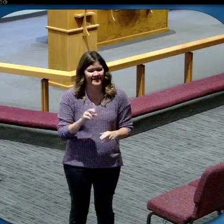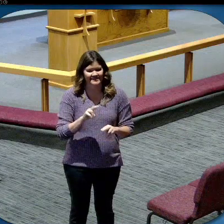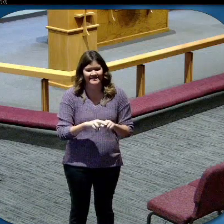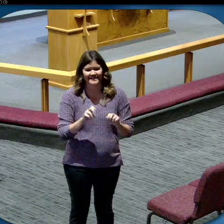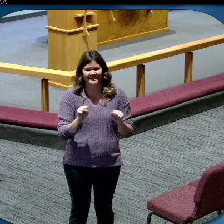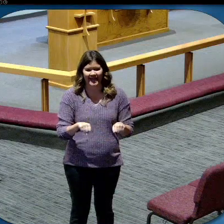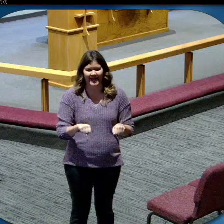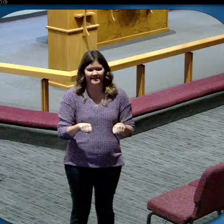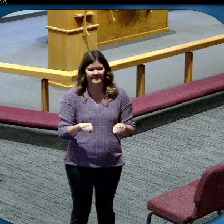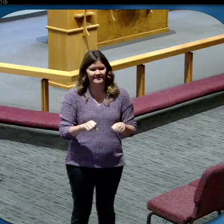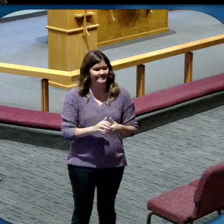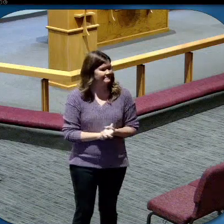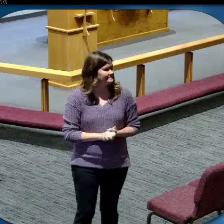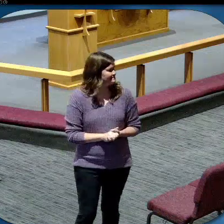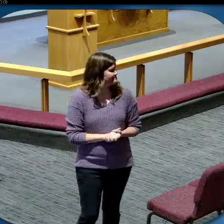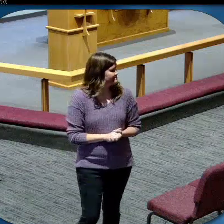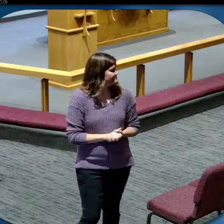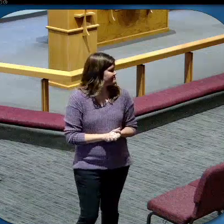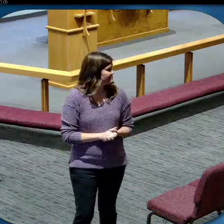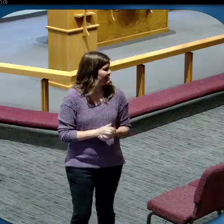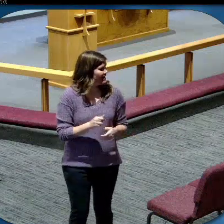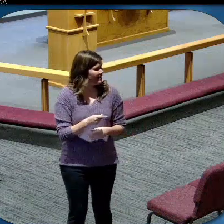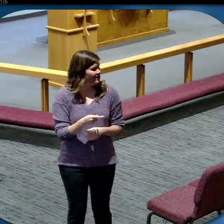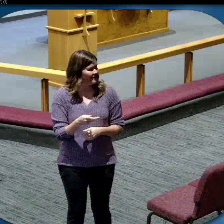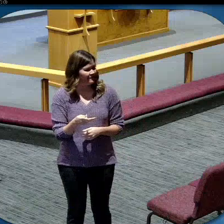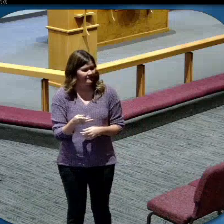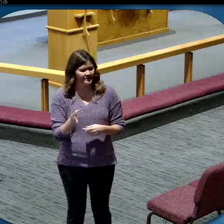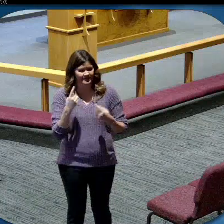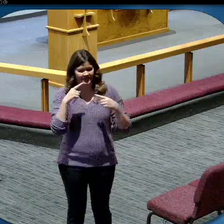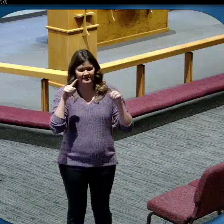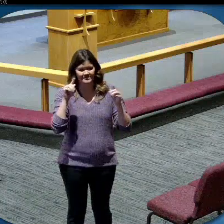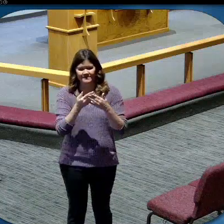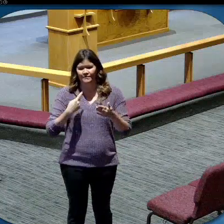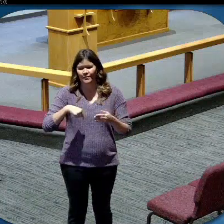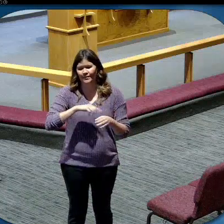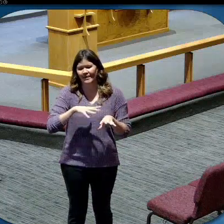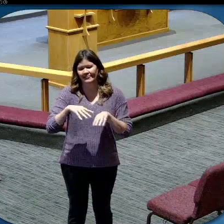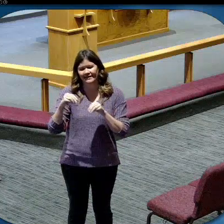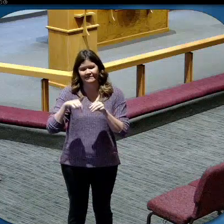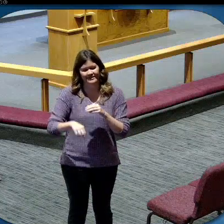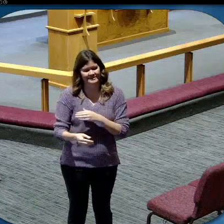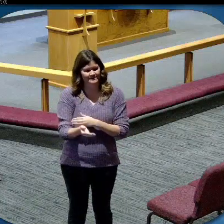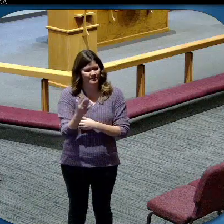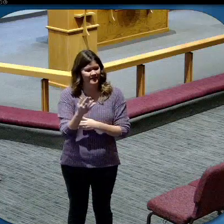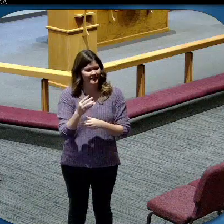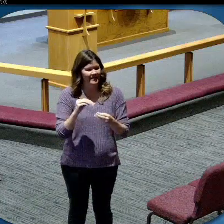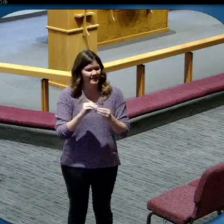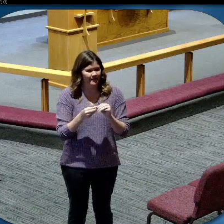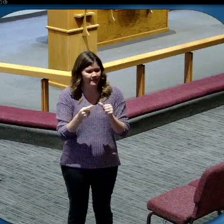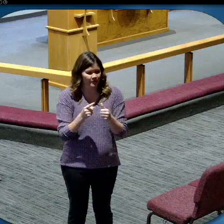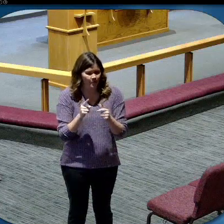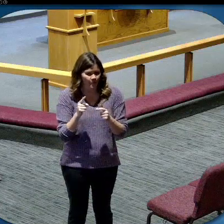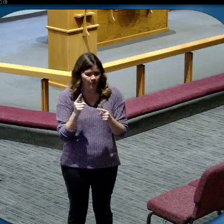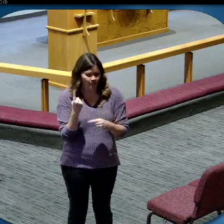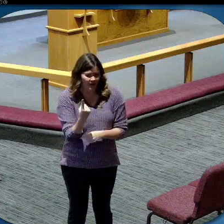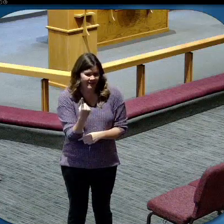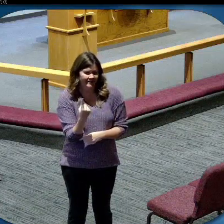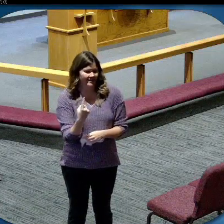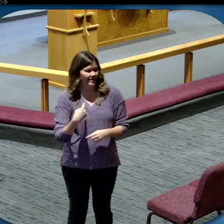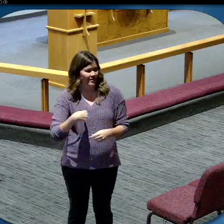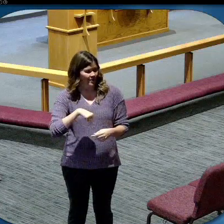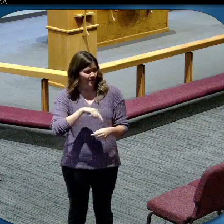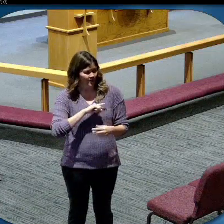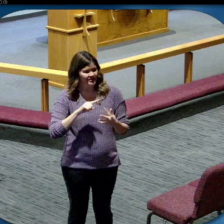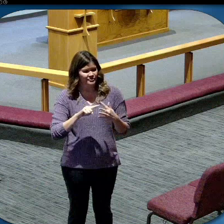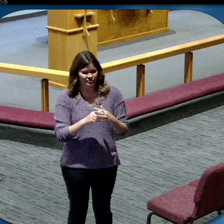congregation, please be seated. A few things before we go forth this morning. Number one, we're getting back into the saddle this